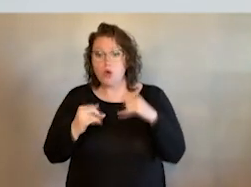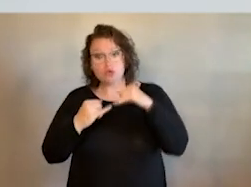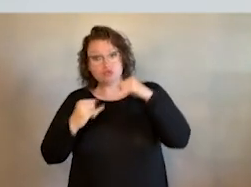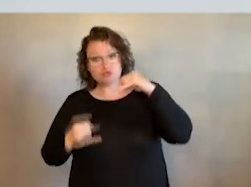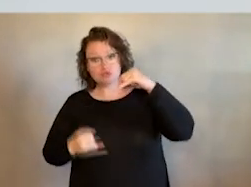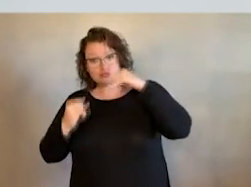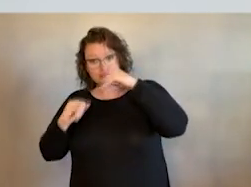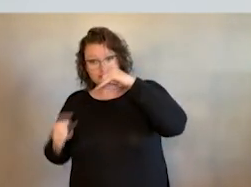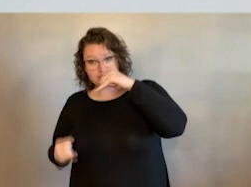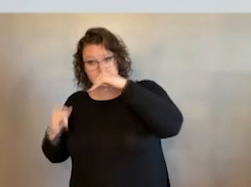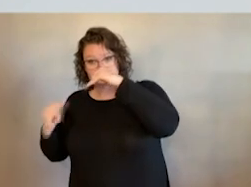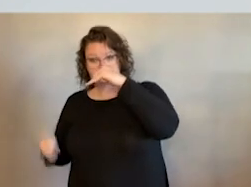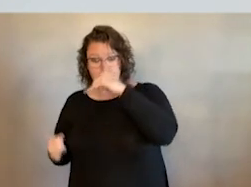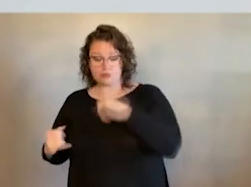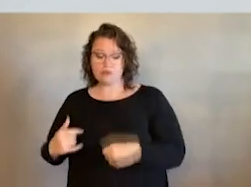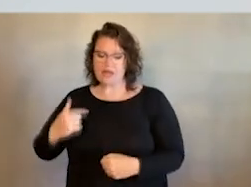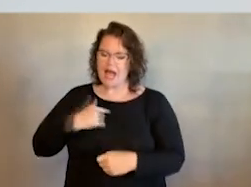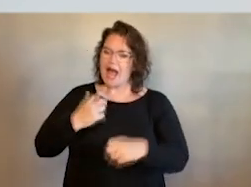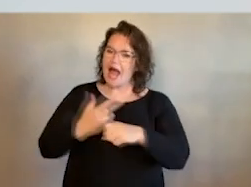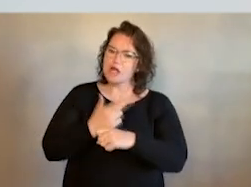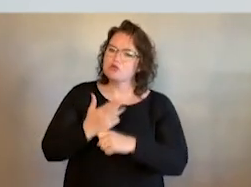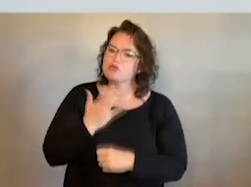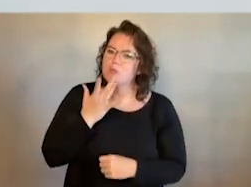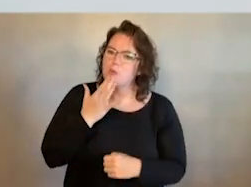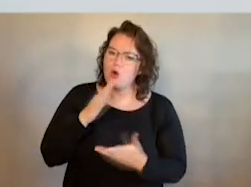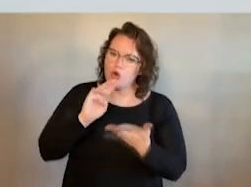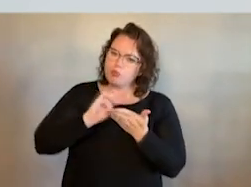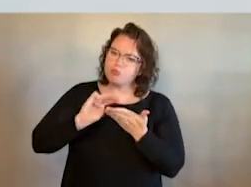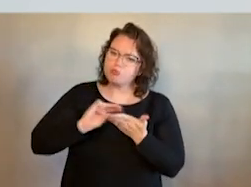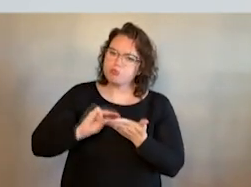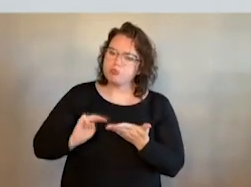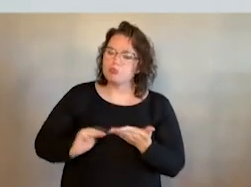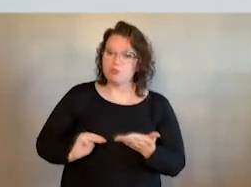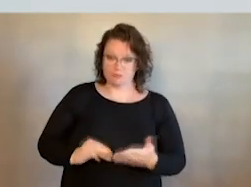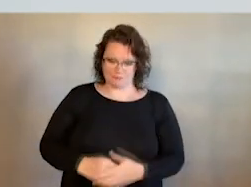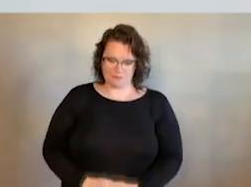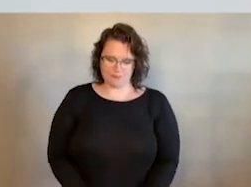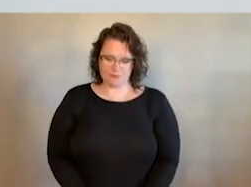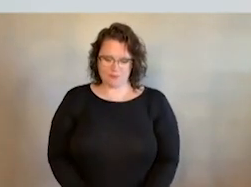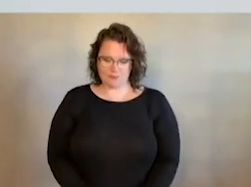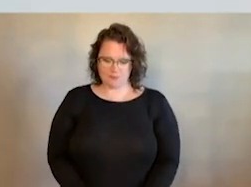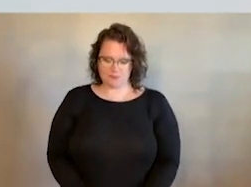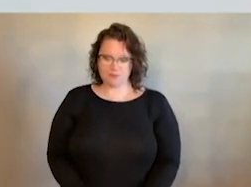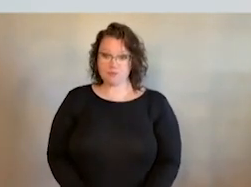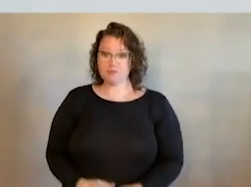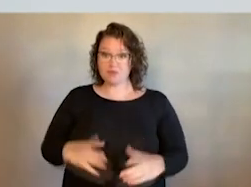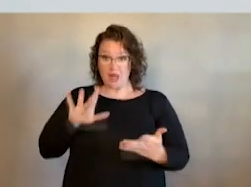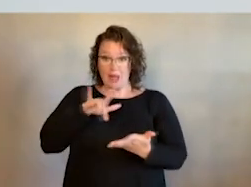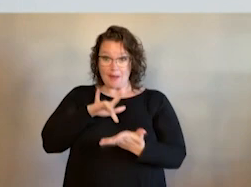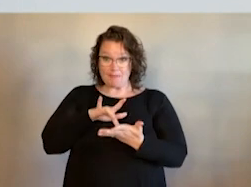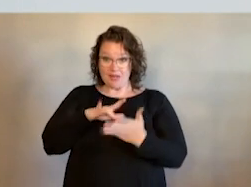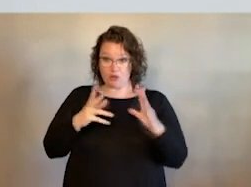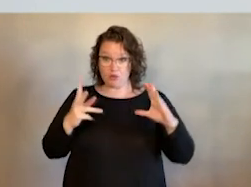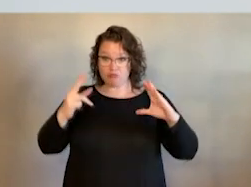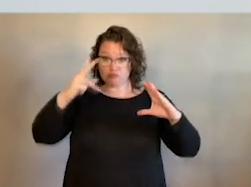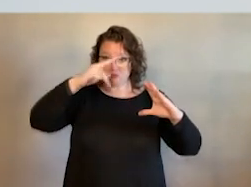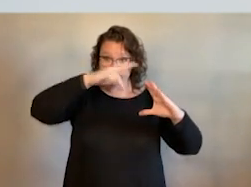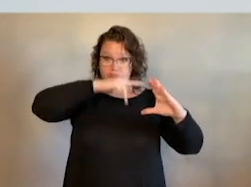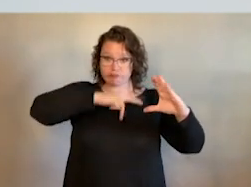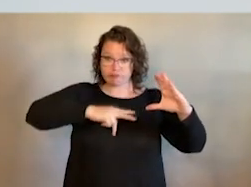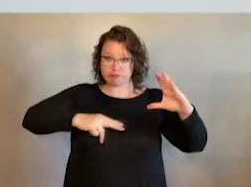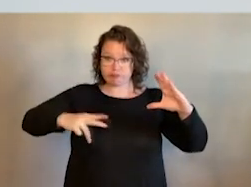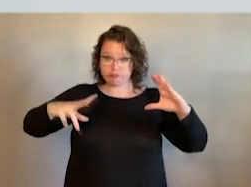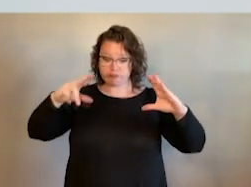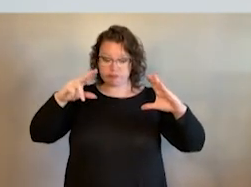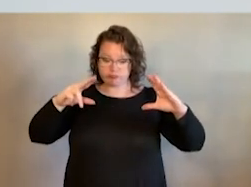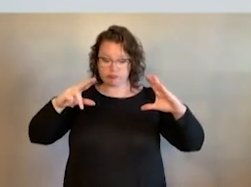to make your dream catcher. I used some markers to give mine some color too. Cut out the middle of your paper plate and